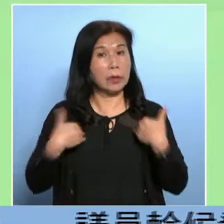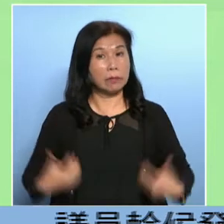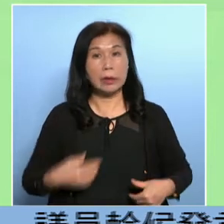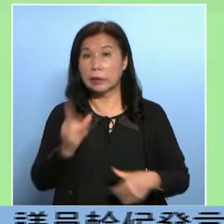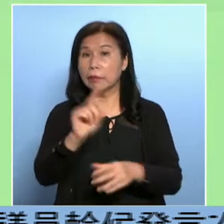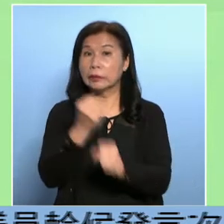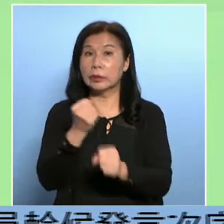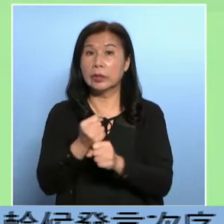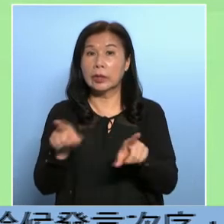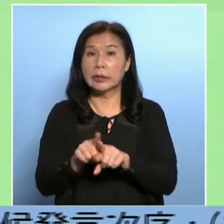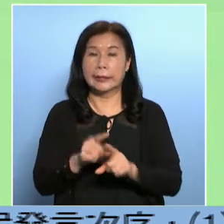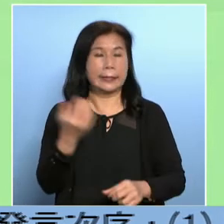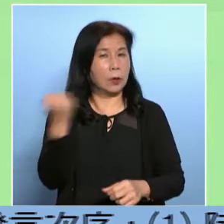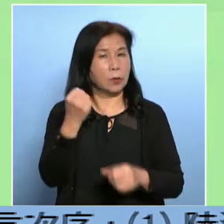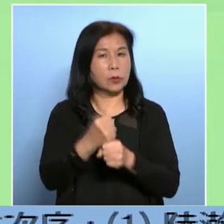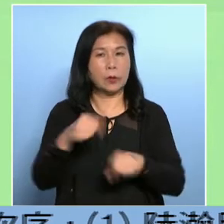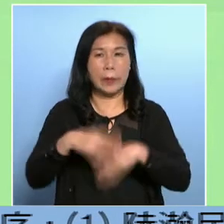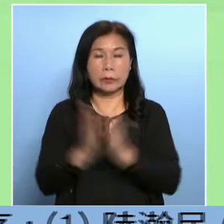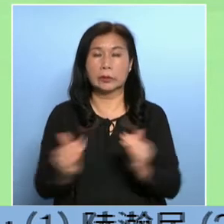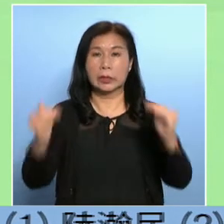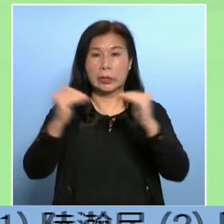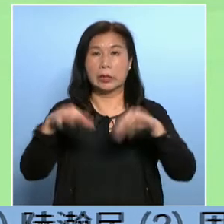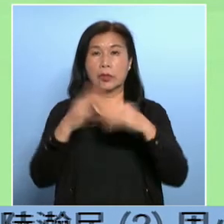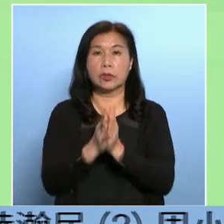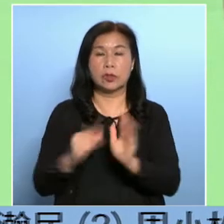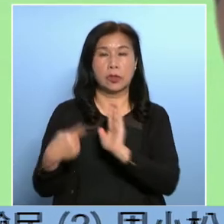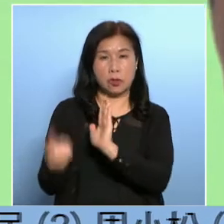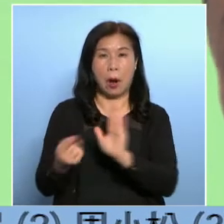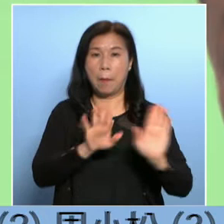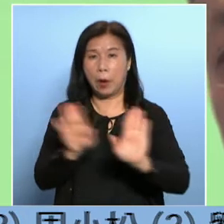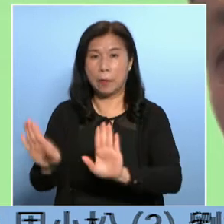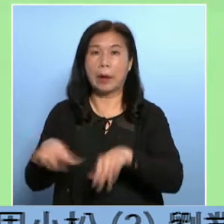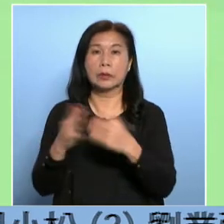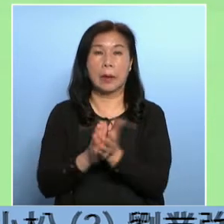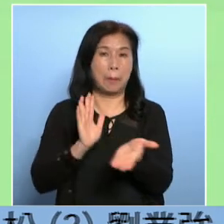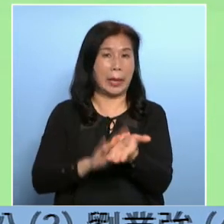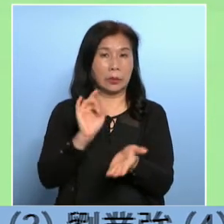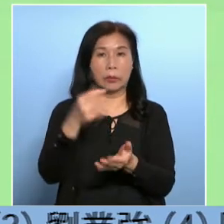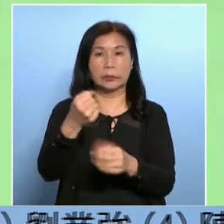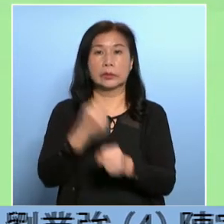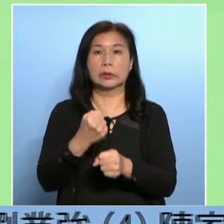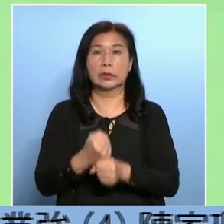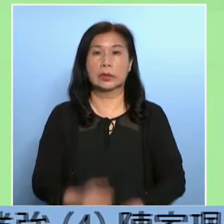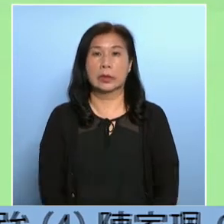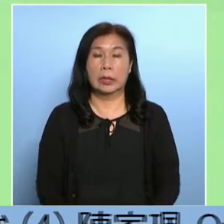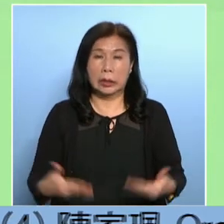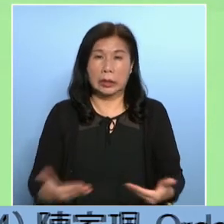every citizen in Hong Kong should think for himself what he can do to help